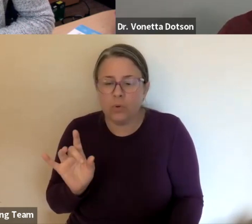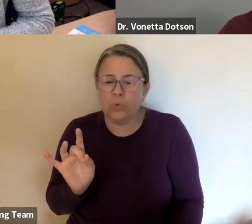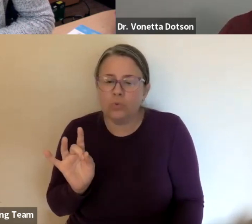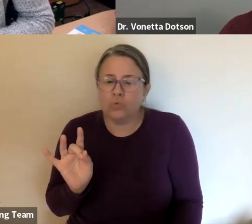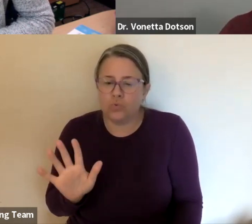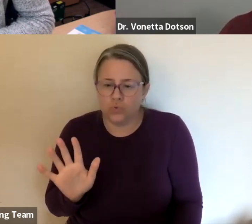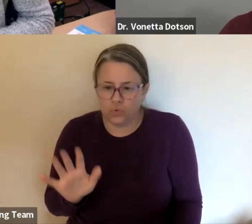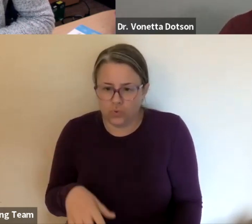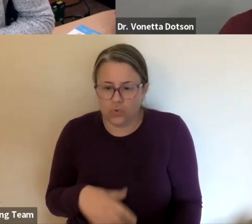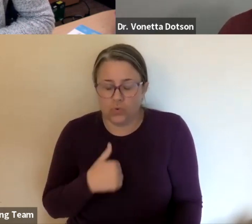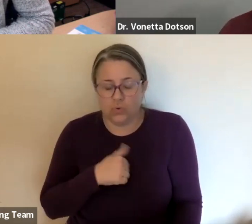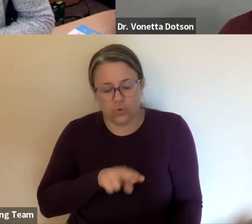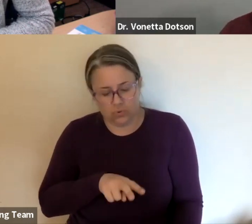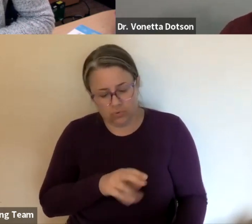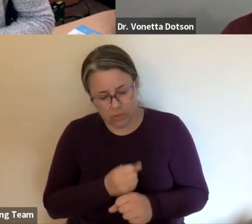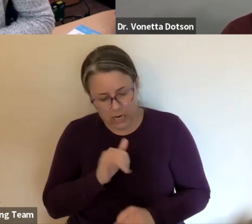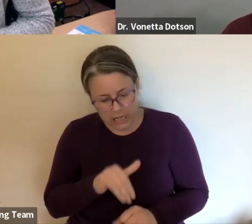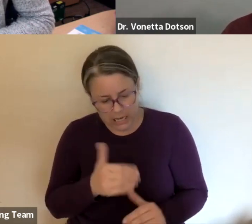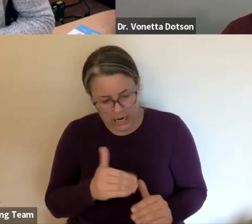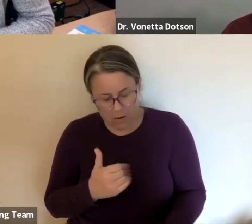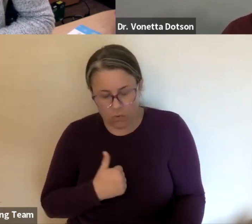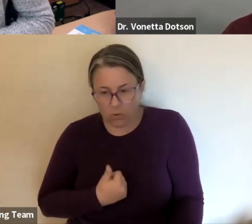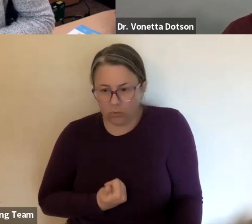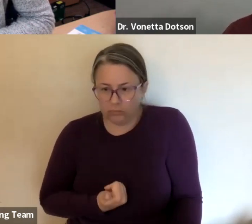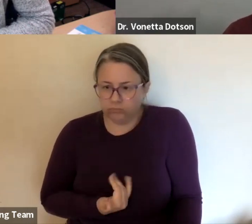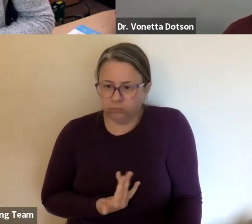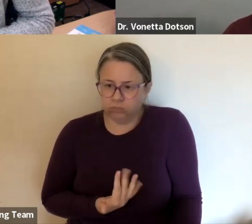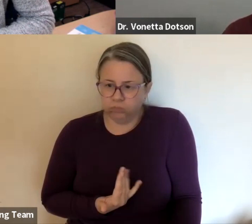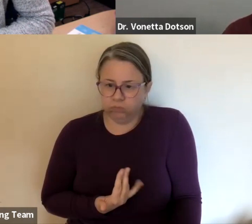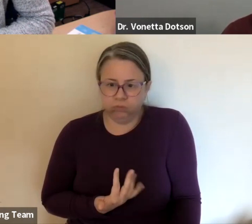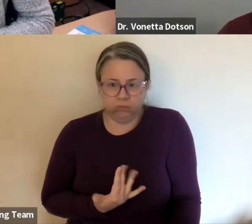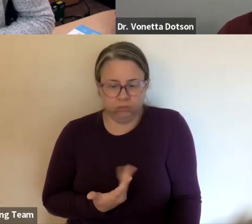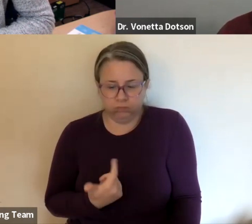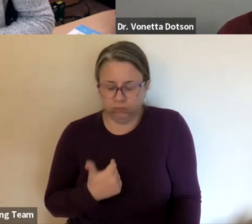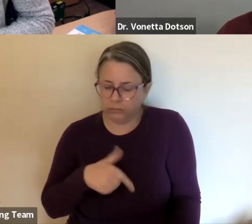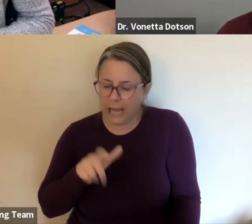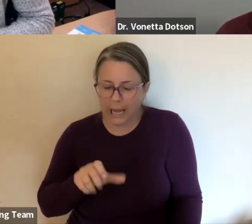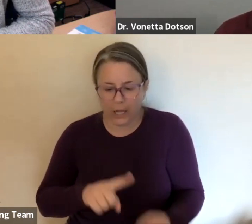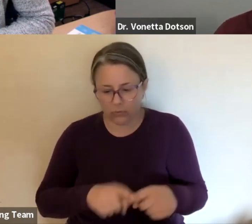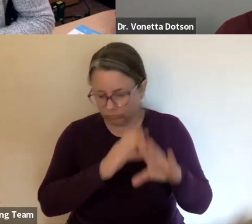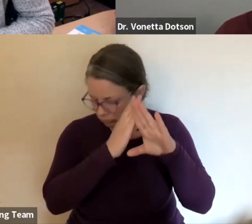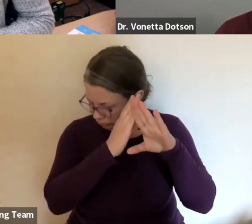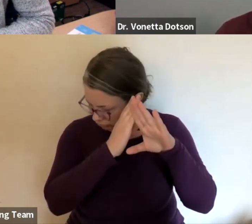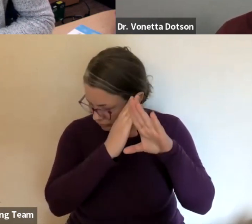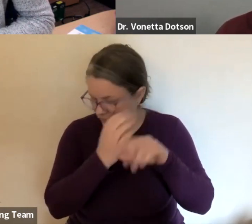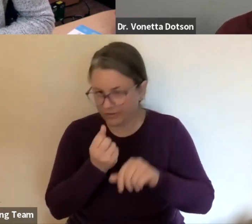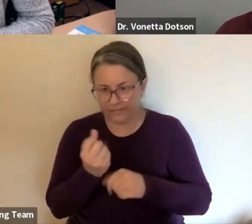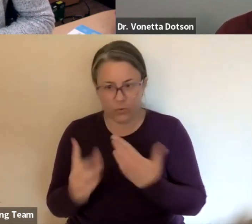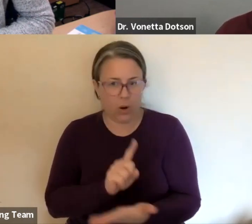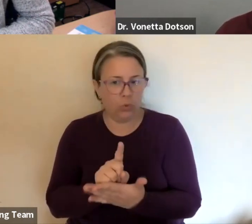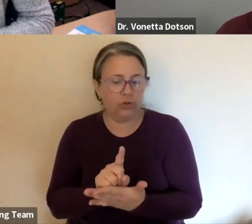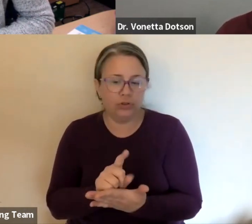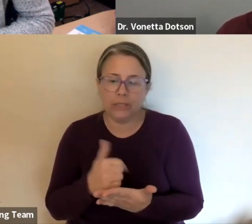before replying because she forwarded it to me because I didn't want to be unprofessional, but I was really pretty livid.